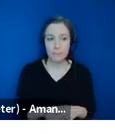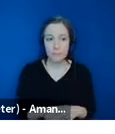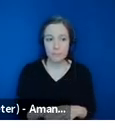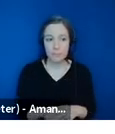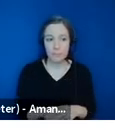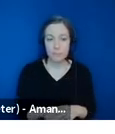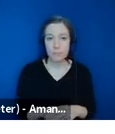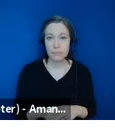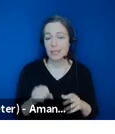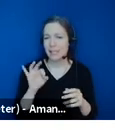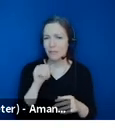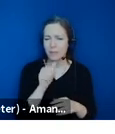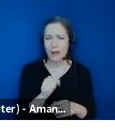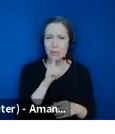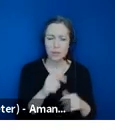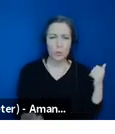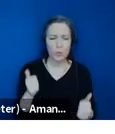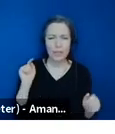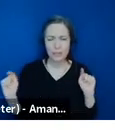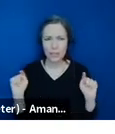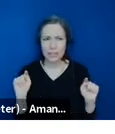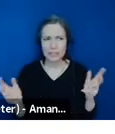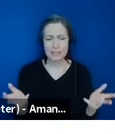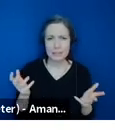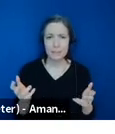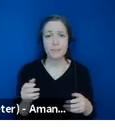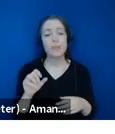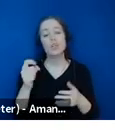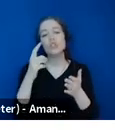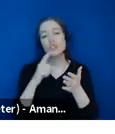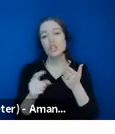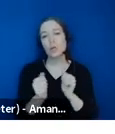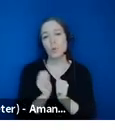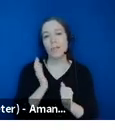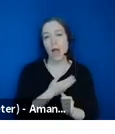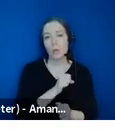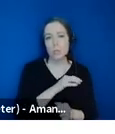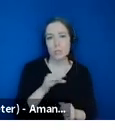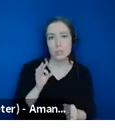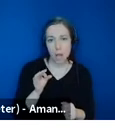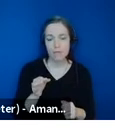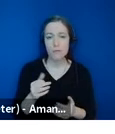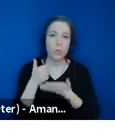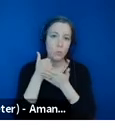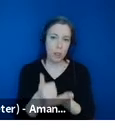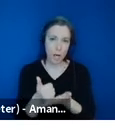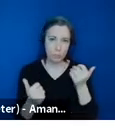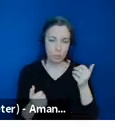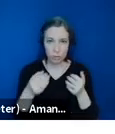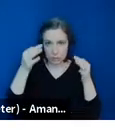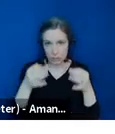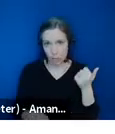state's portal for awarding financial aid. You can also check in with our staff in the financial aid office and we'll be able to help get you pointed in the right direction.